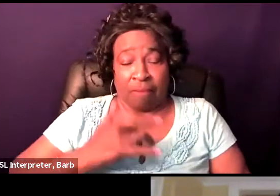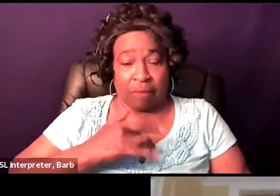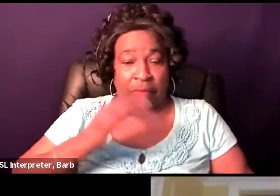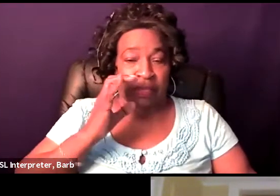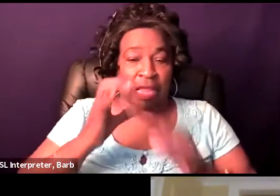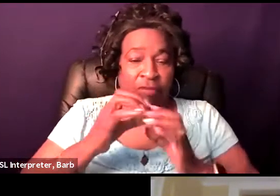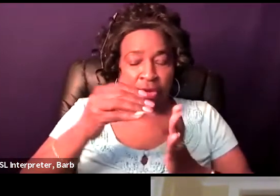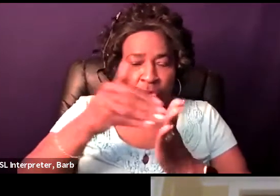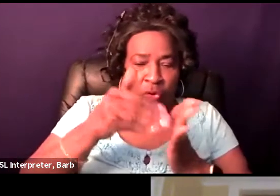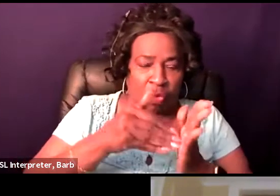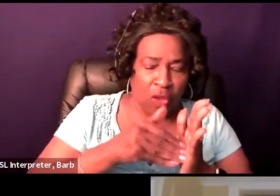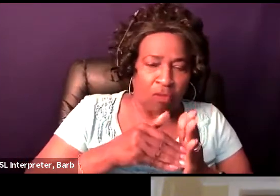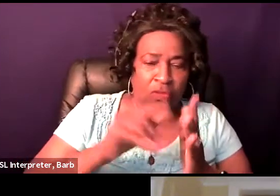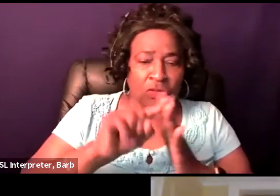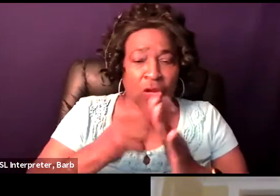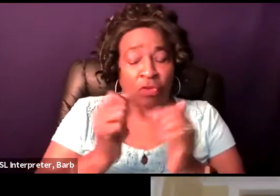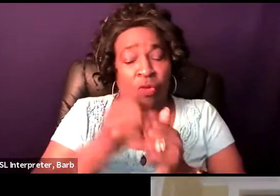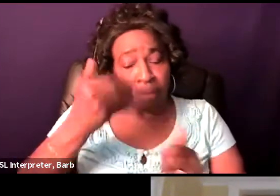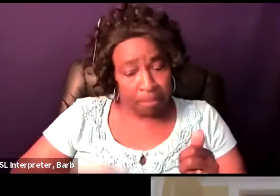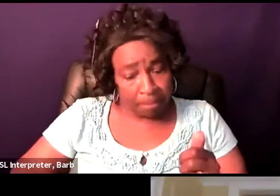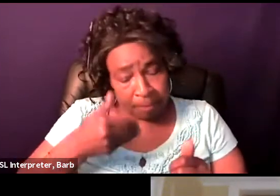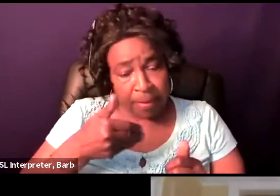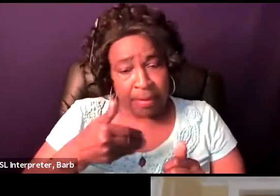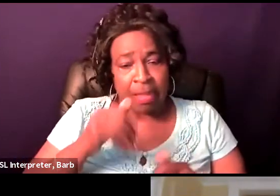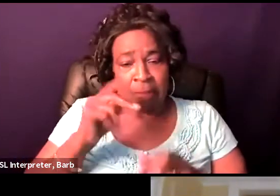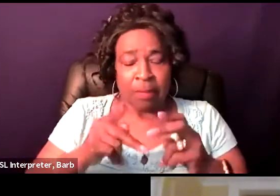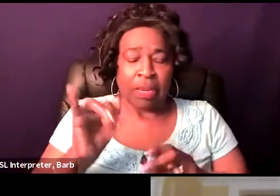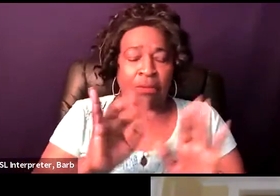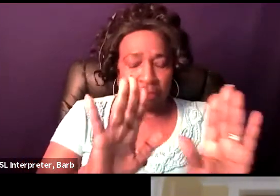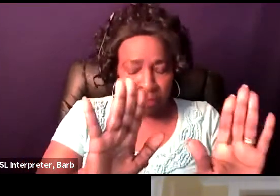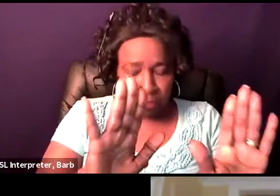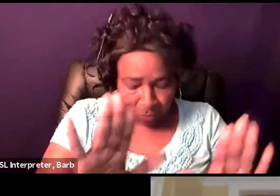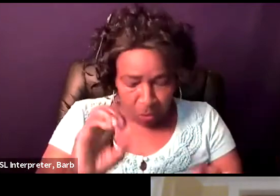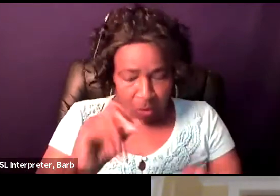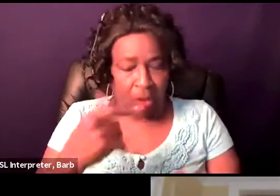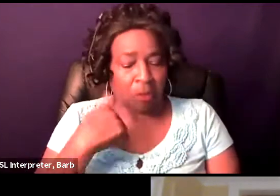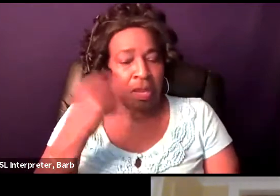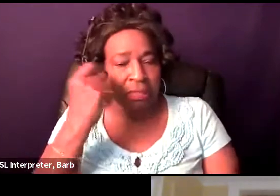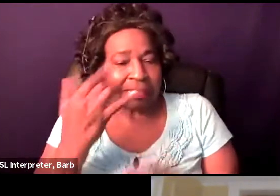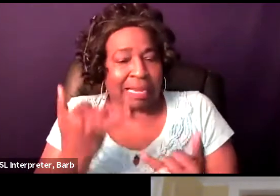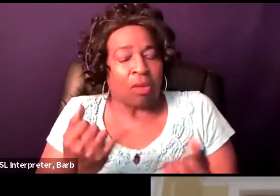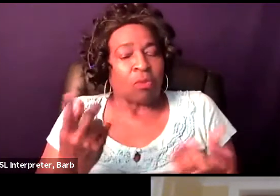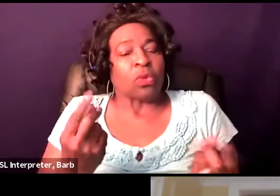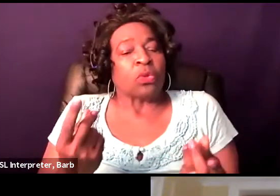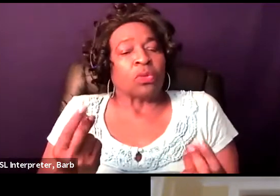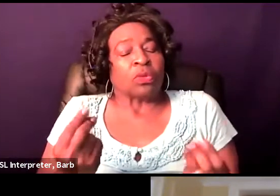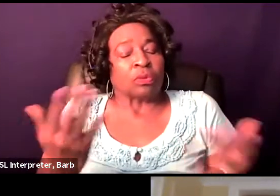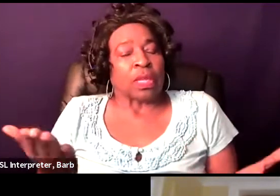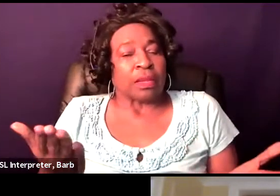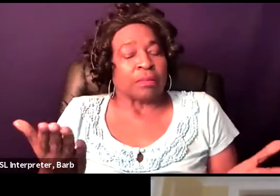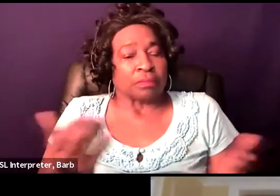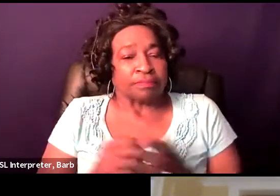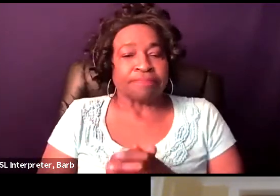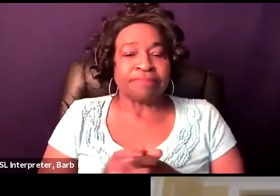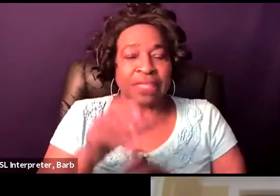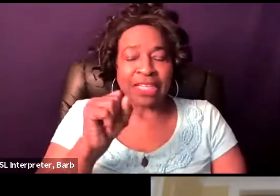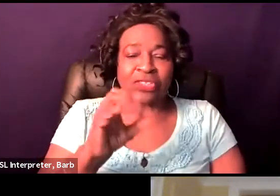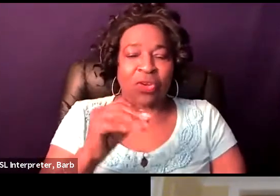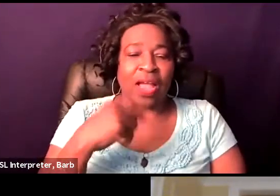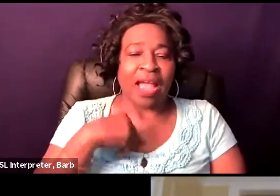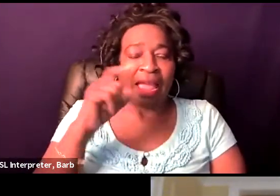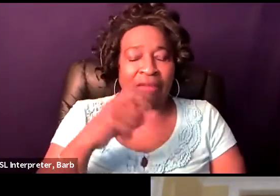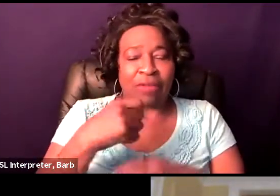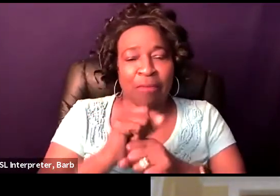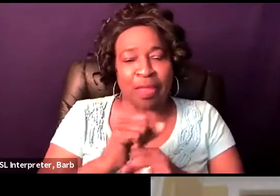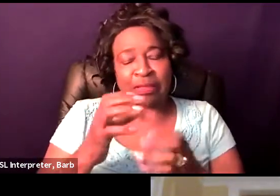often starts with me. People are like, okay, we get it. Now, what do we do about it? And so I don't have to make as much